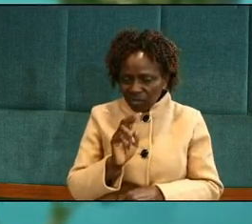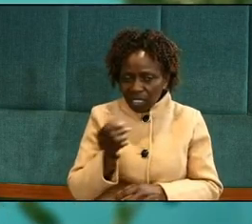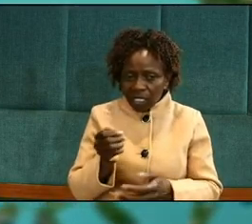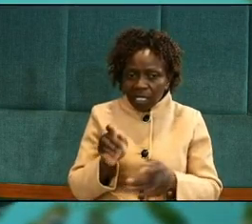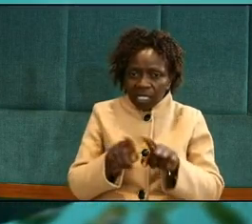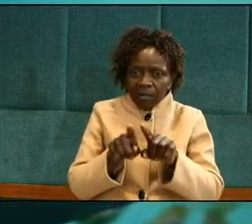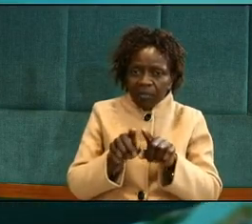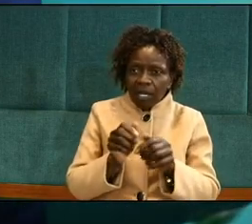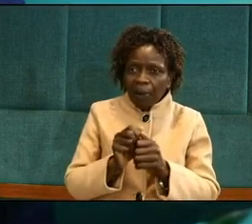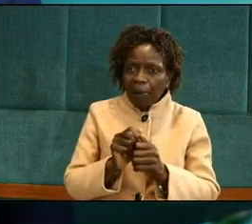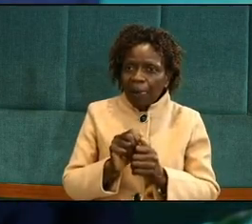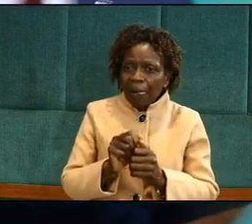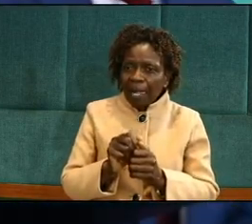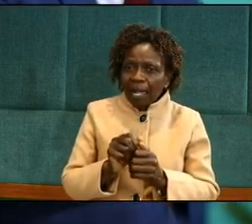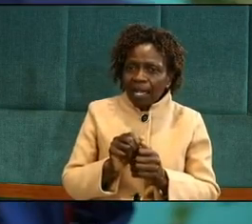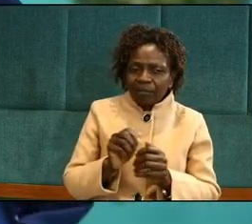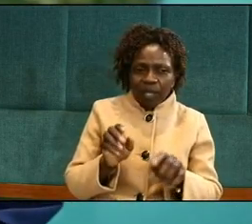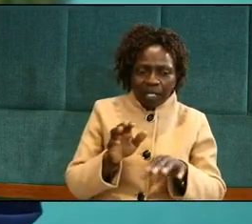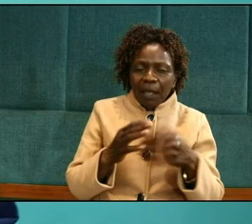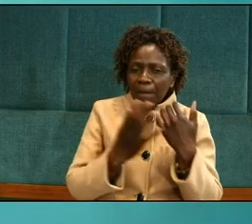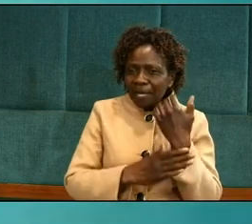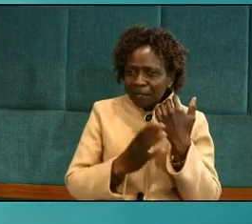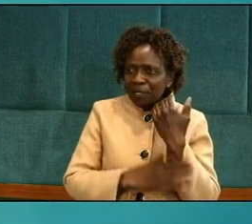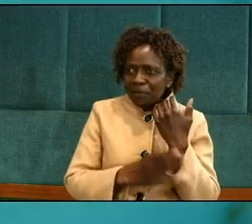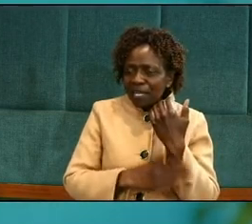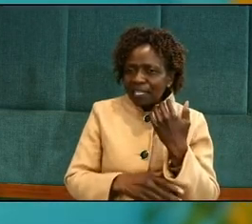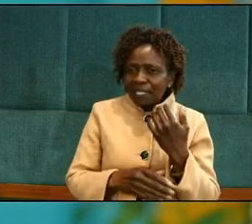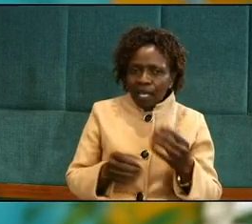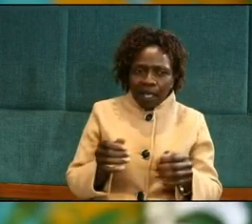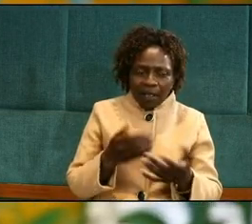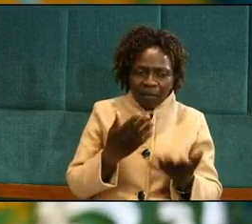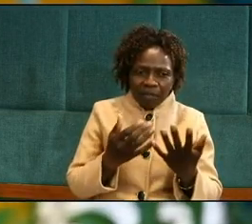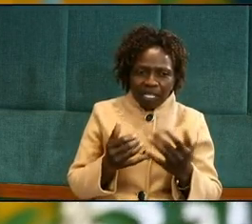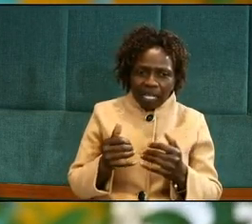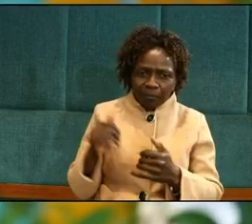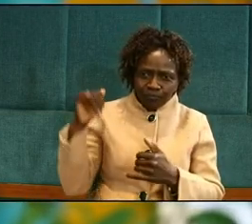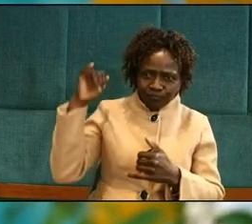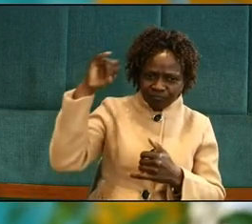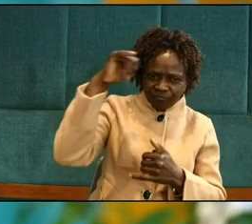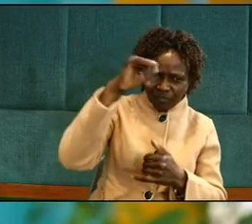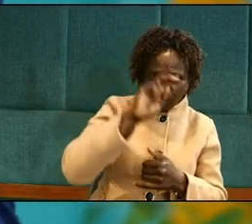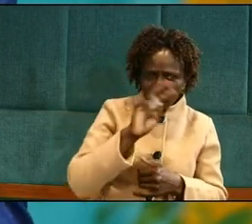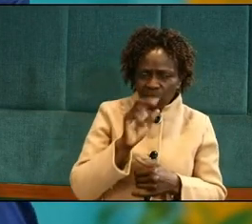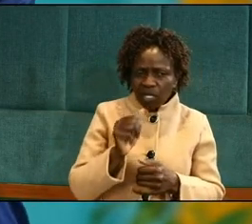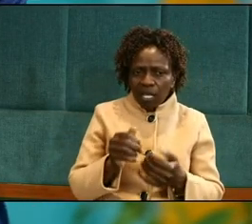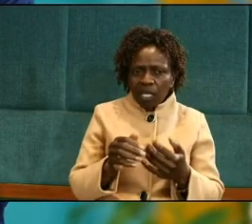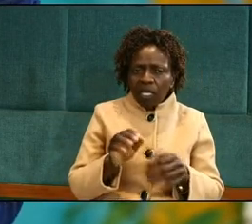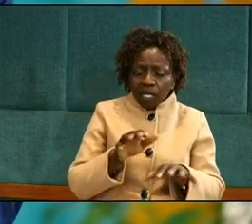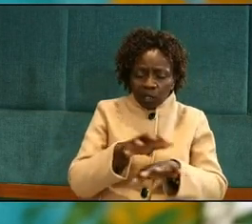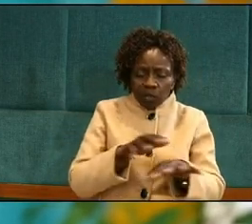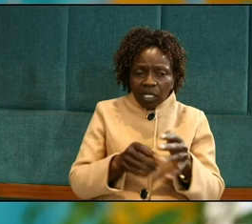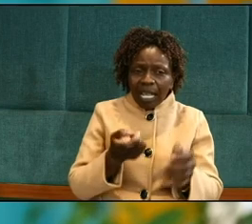KQ almost about to take off. The soul of the shoe has